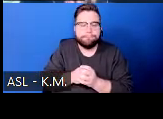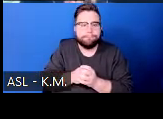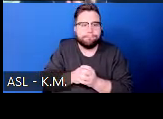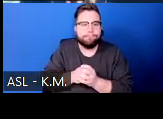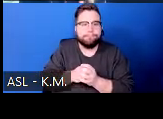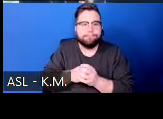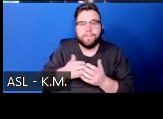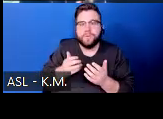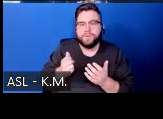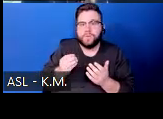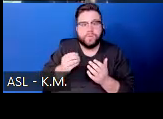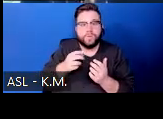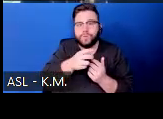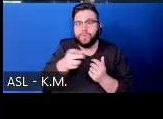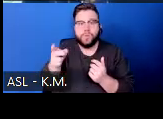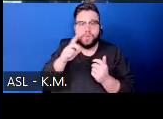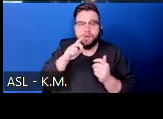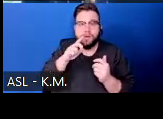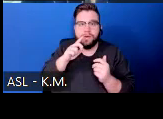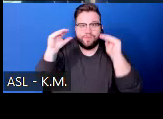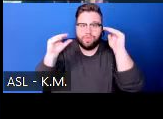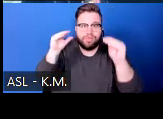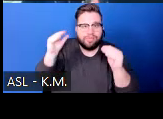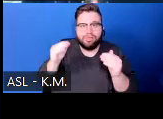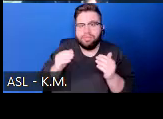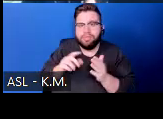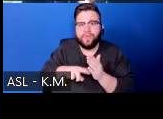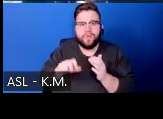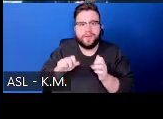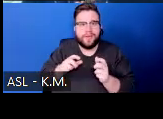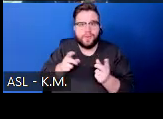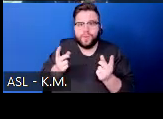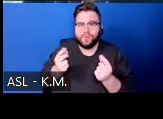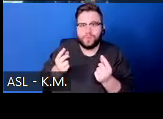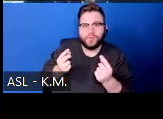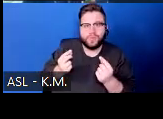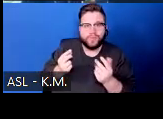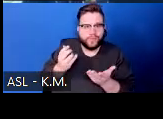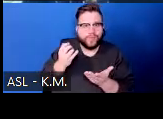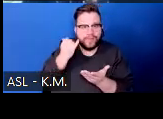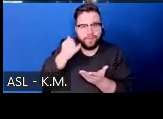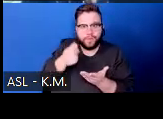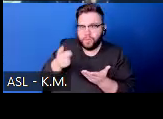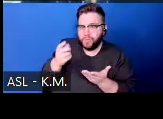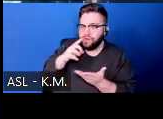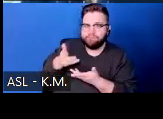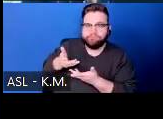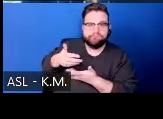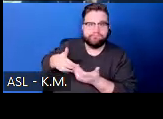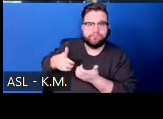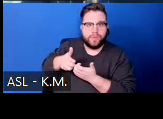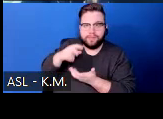So what can you do as the adult in the life of a child having any issues with sensory processing? We're going to go back